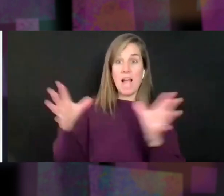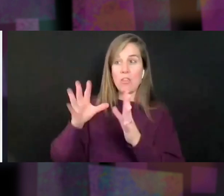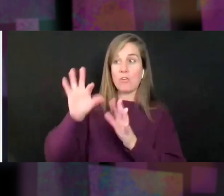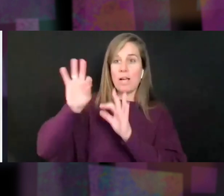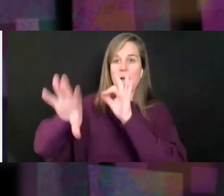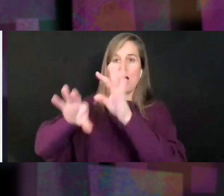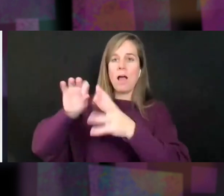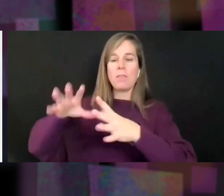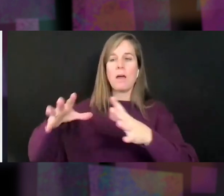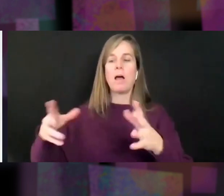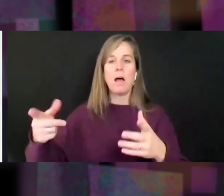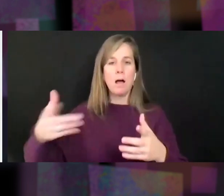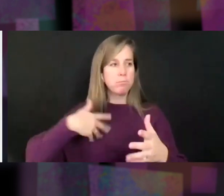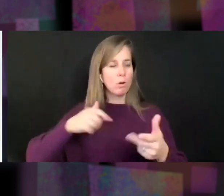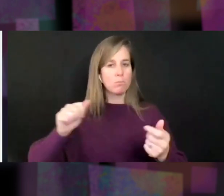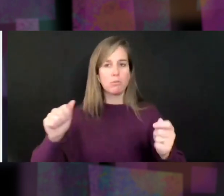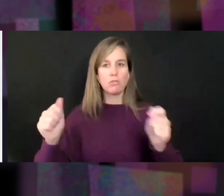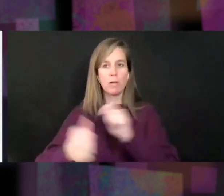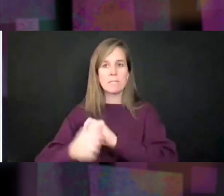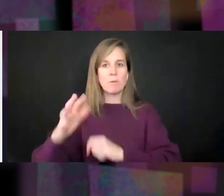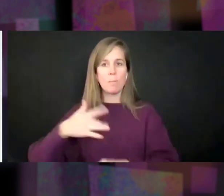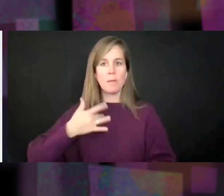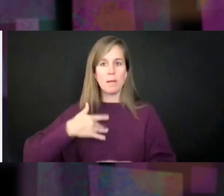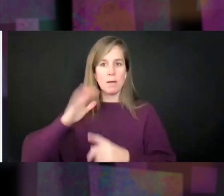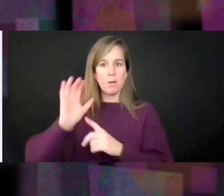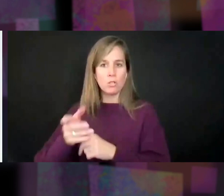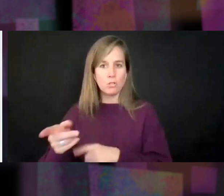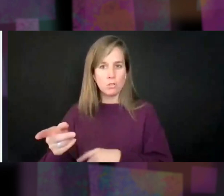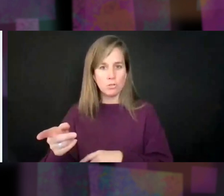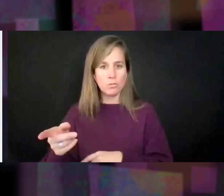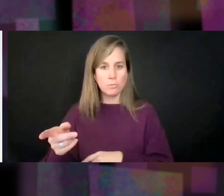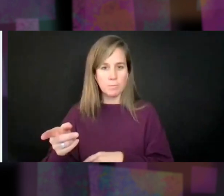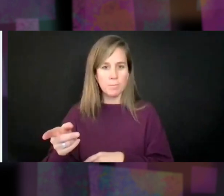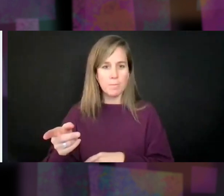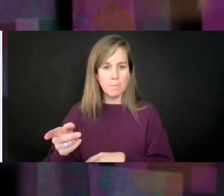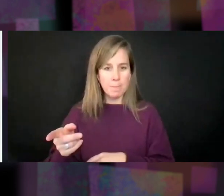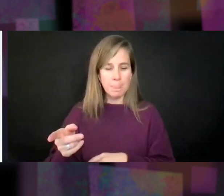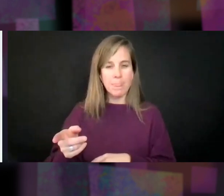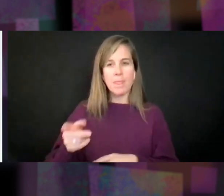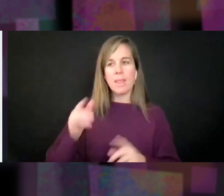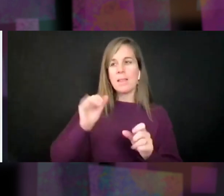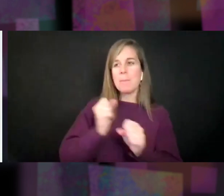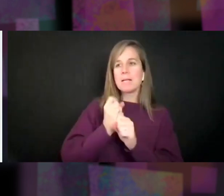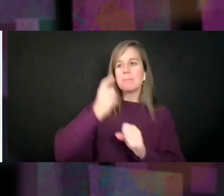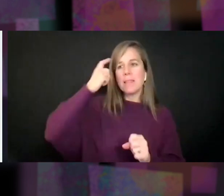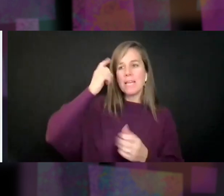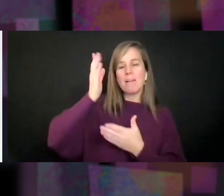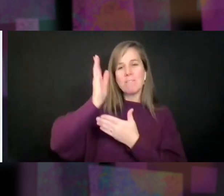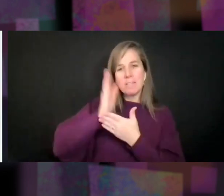It makes me think about communication transformation that I've seen in colleagues.